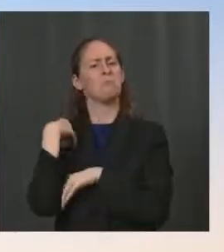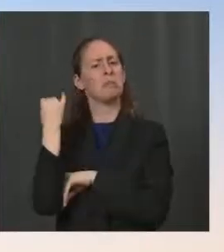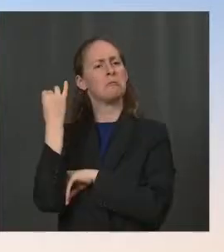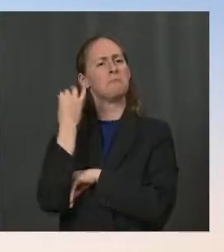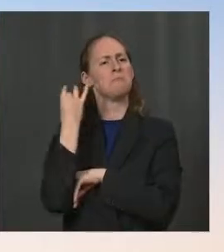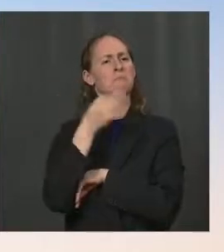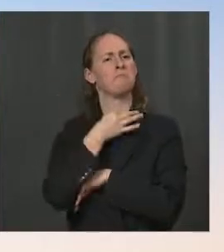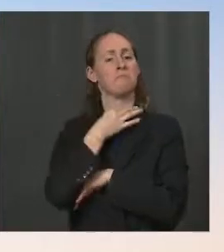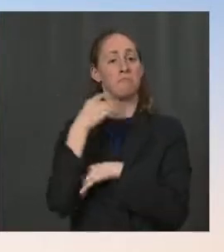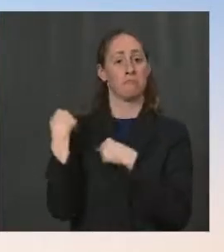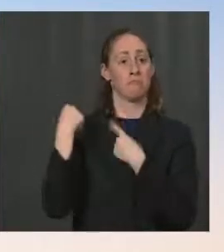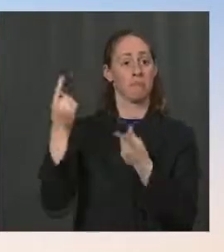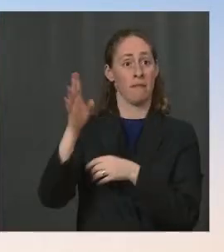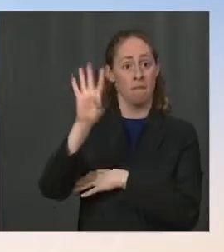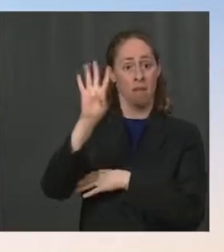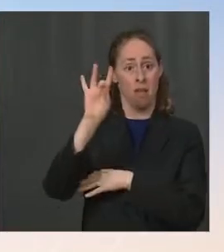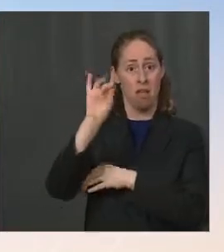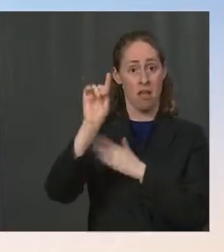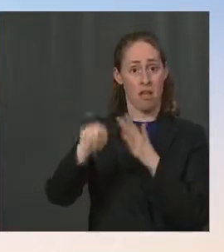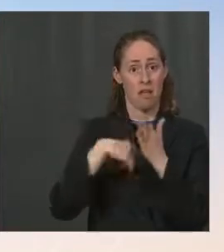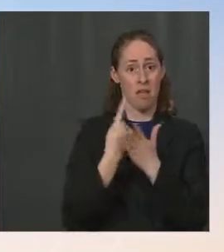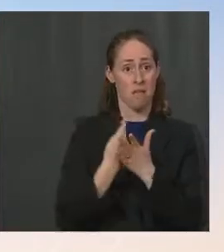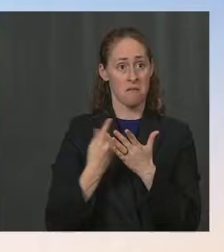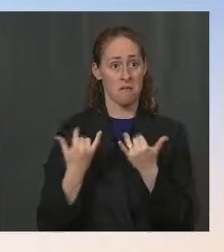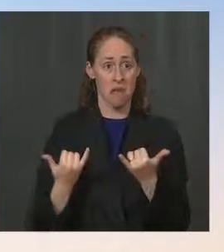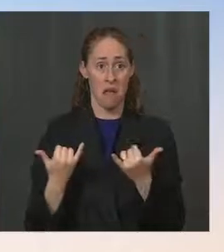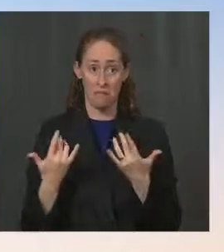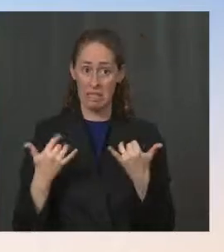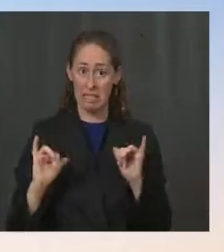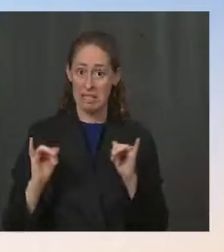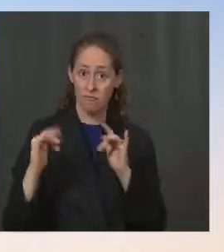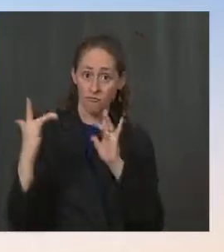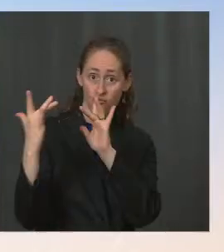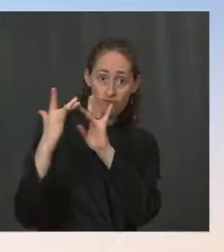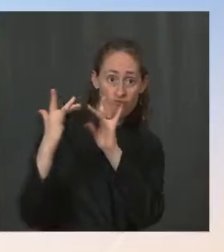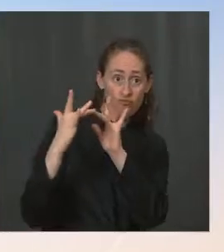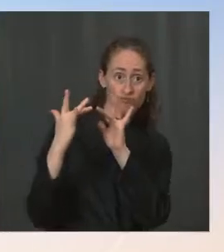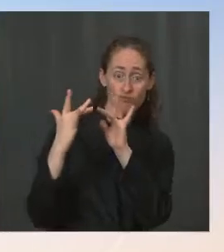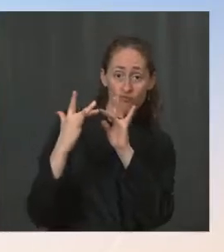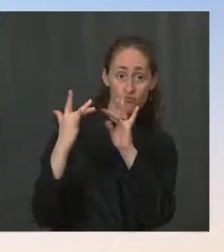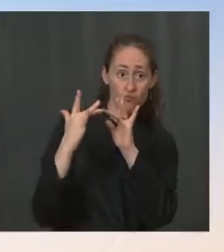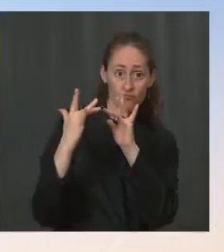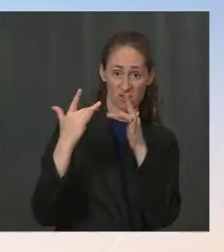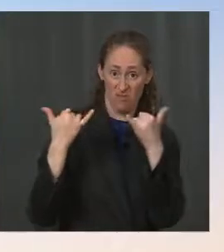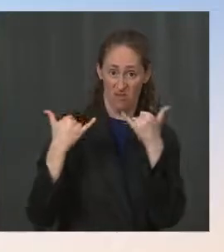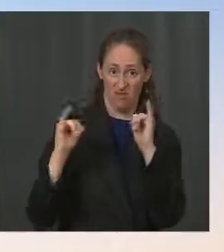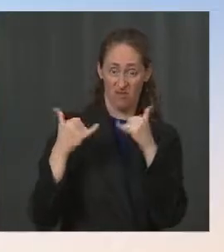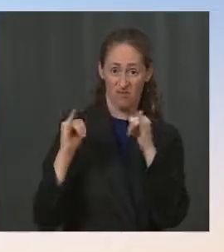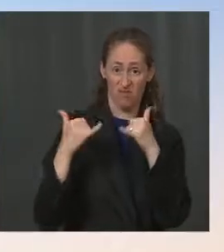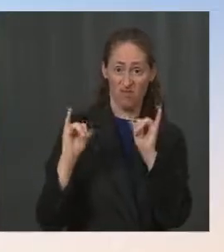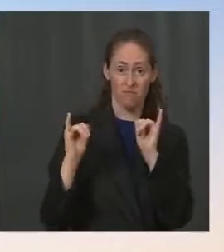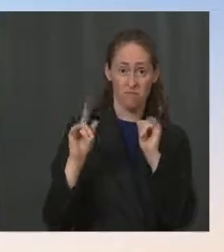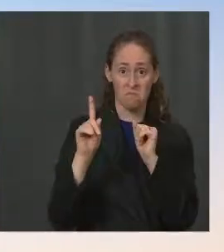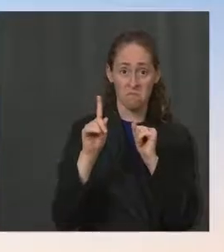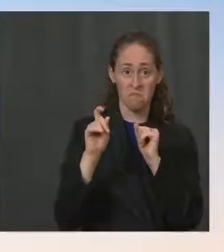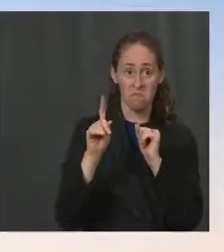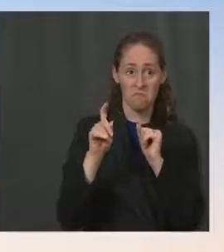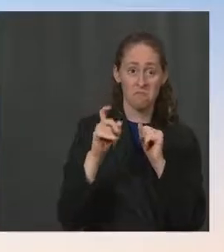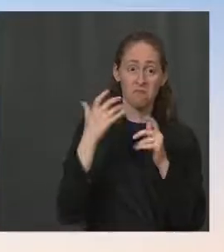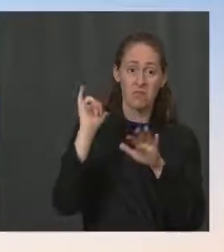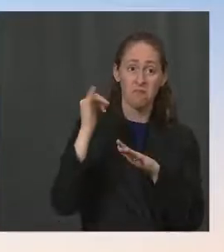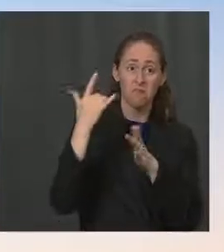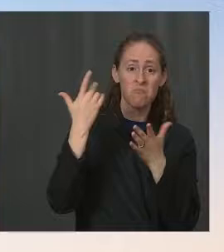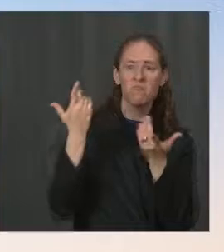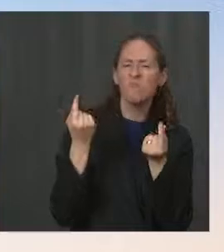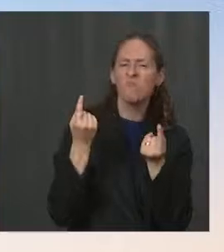hours there has been any continued form of interactions between the U.S. and the Taliban, obviously now much more in a diplomatic capacity.